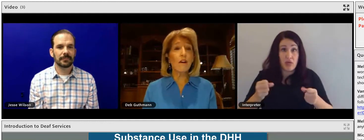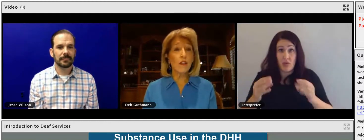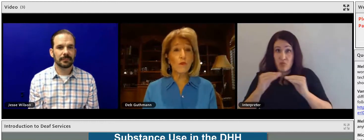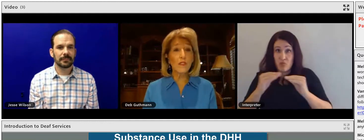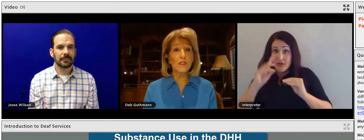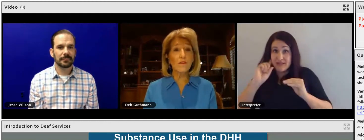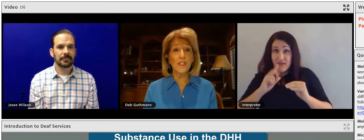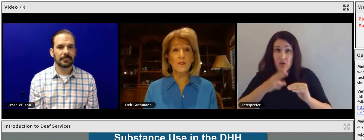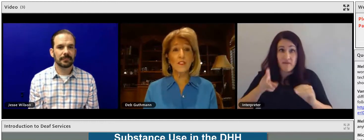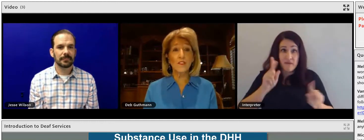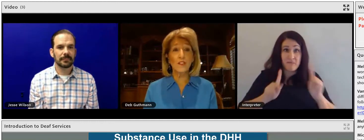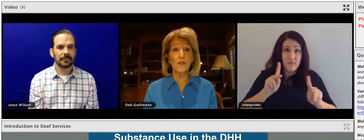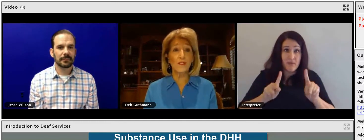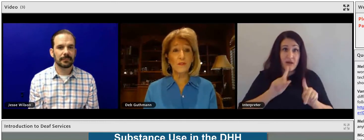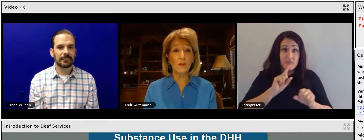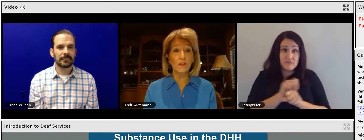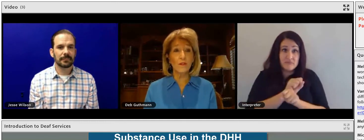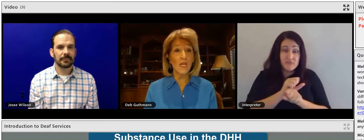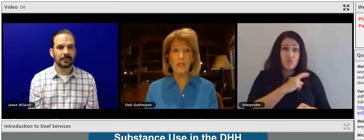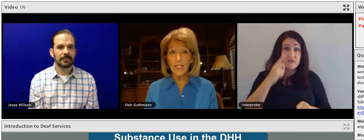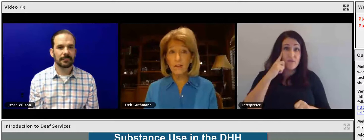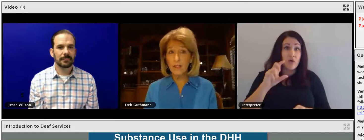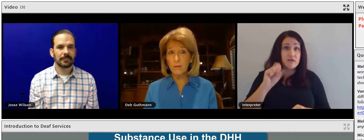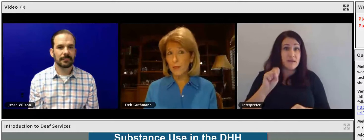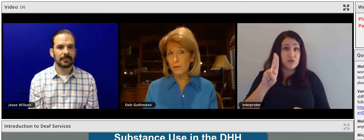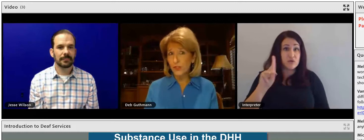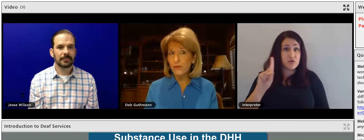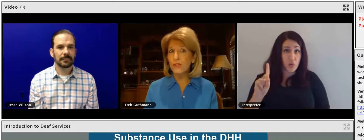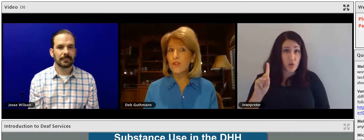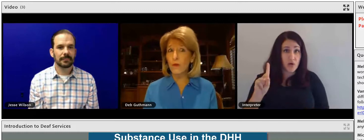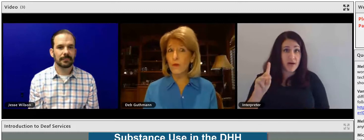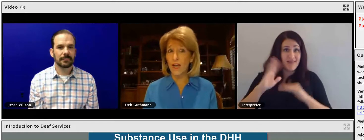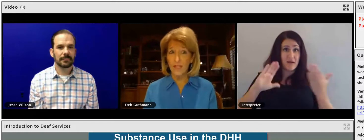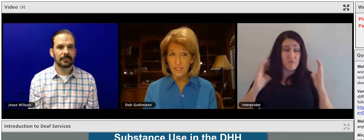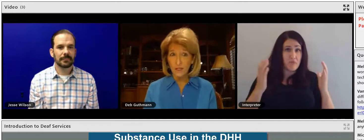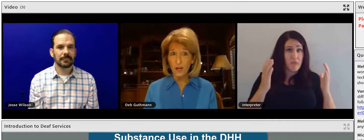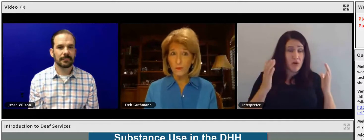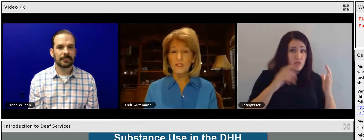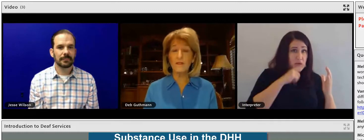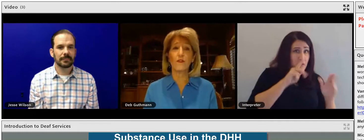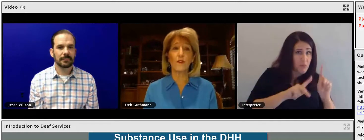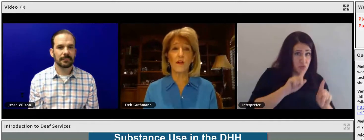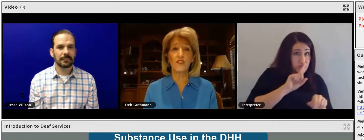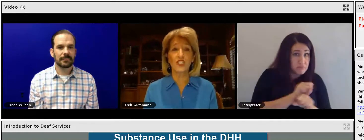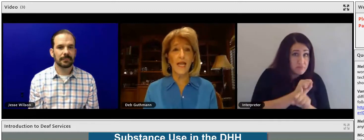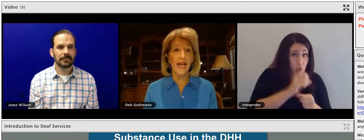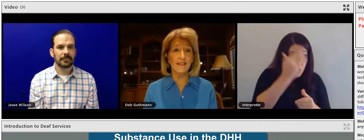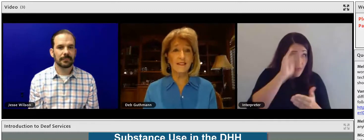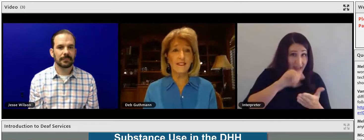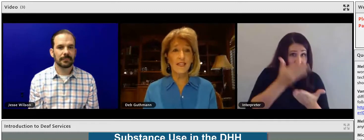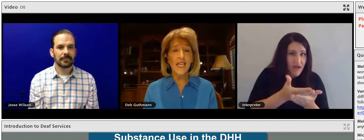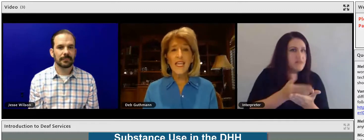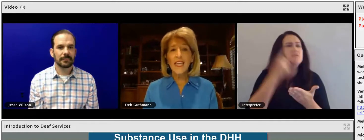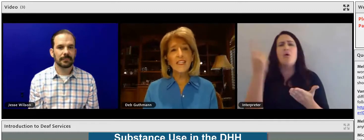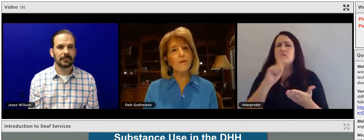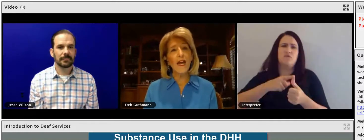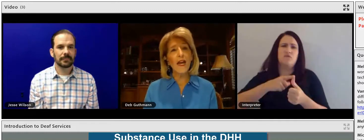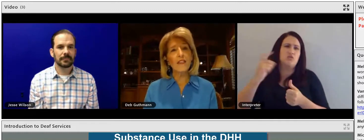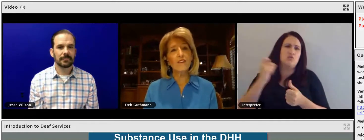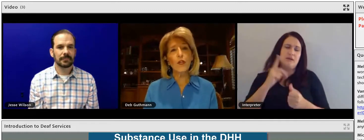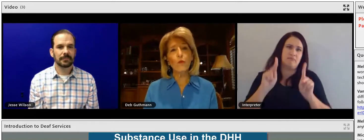hearing people that are at risk of substance use disorders than hearing people? Do you know that? That's always the first question